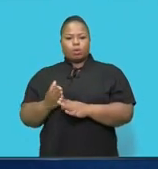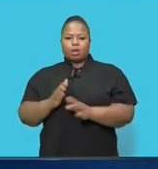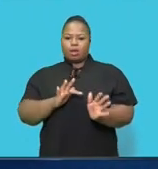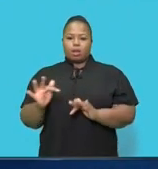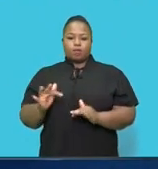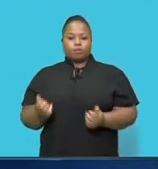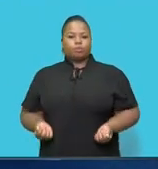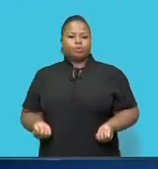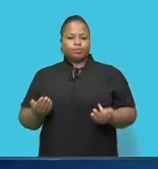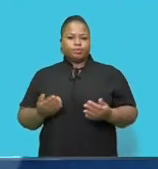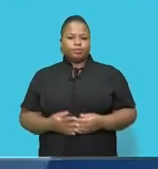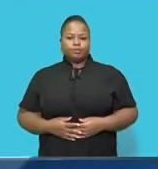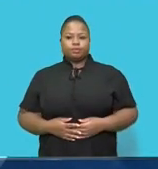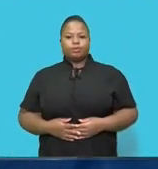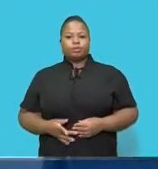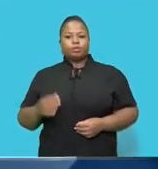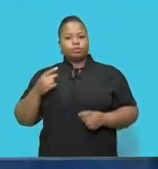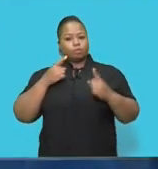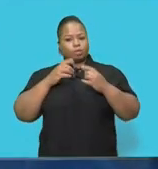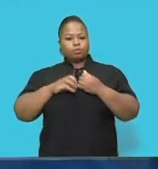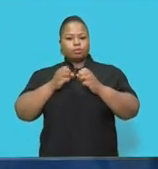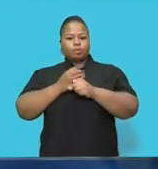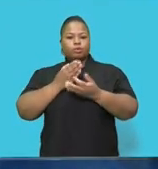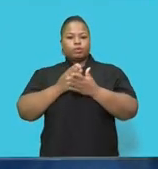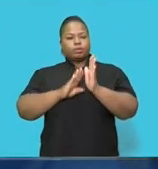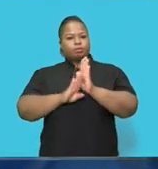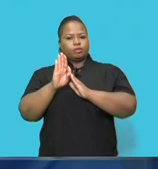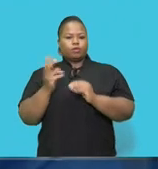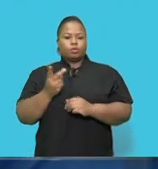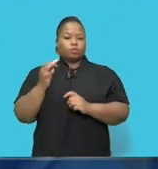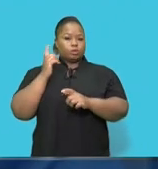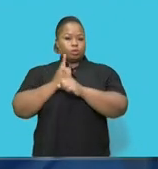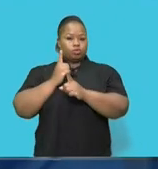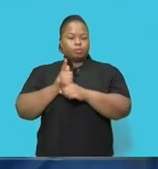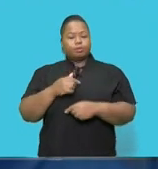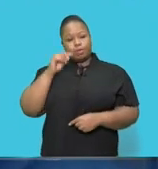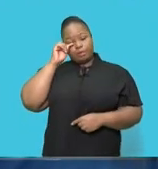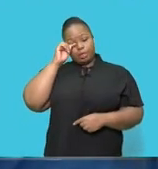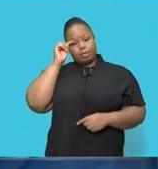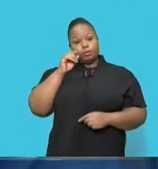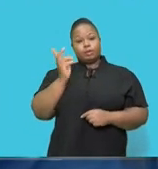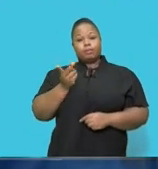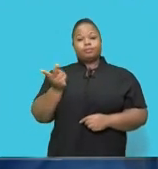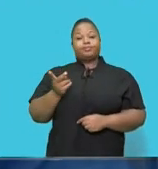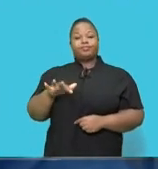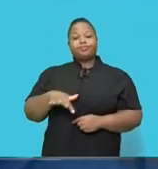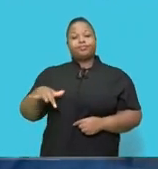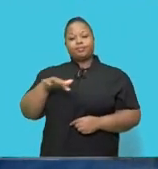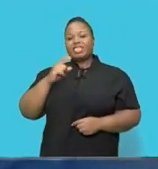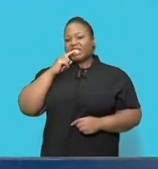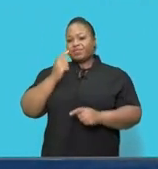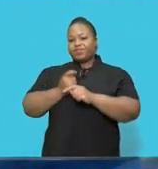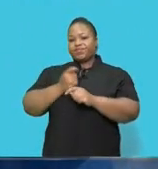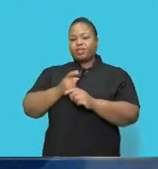kugqithiso lwenkonzo nasekuphuculeni iingingqi ingakumbi kwiilokishi, iindawo zogobityholo kunye